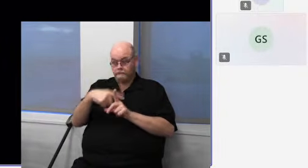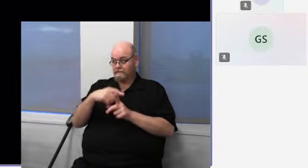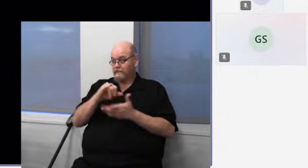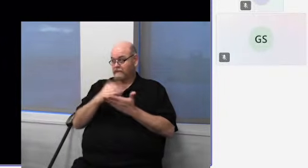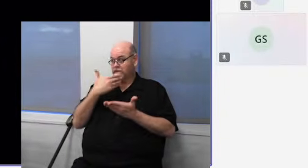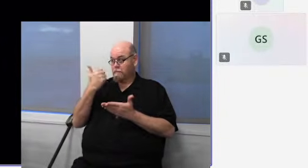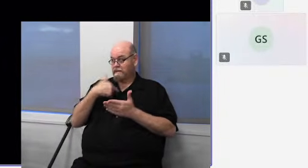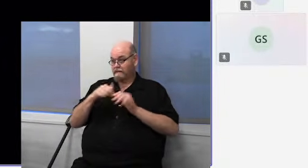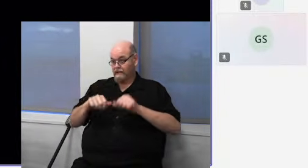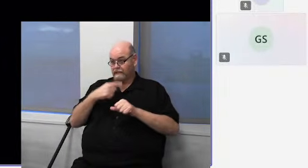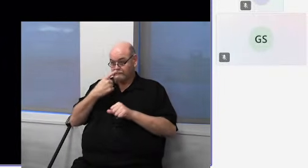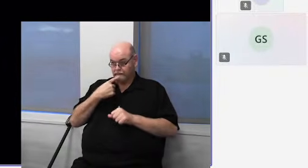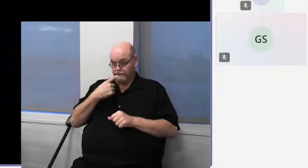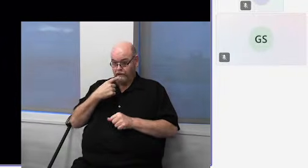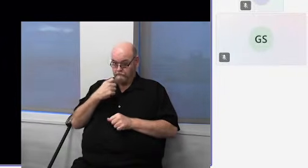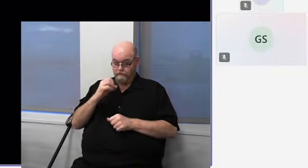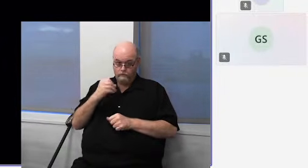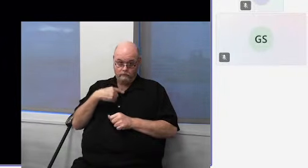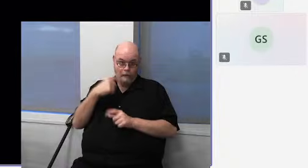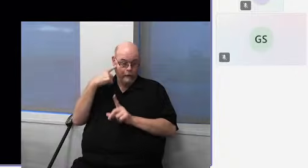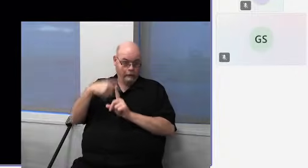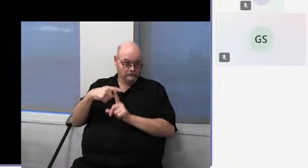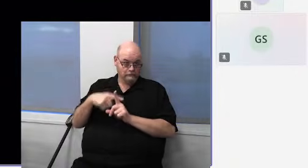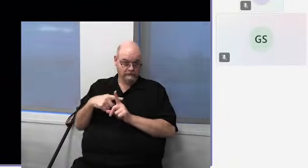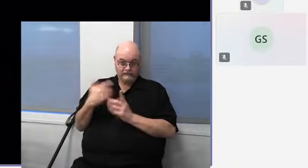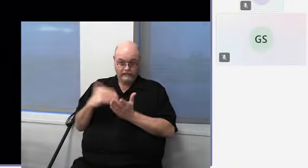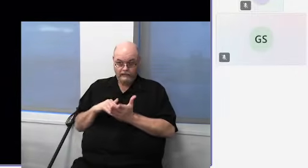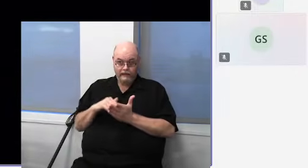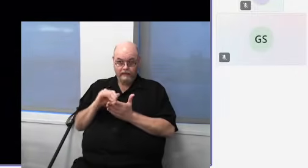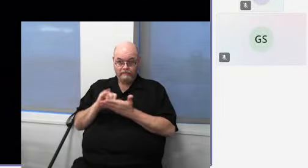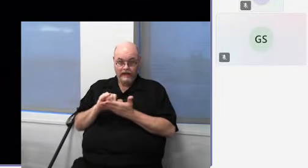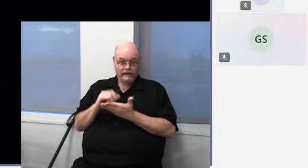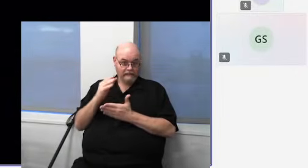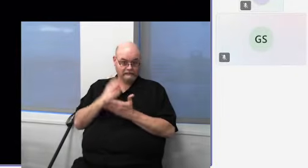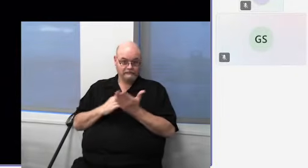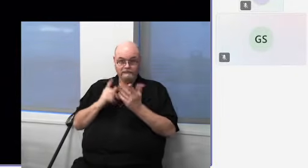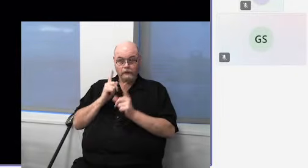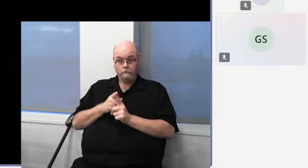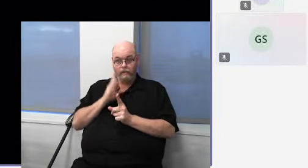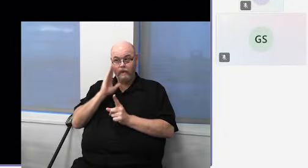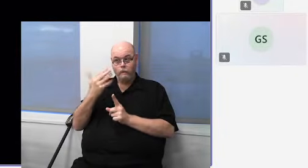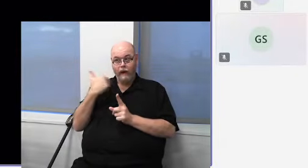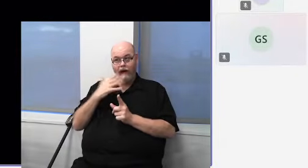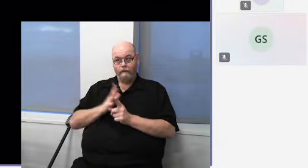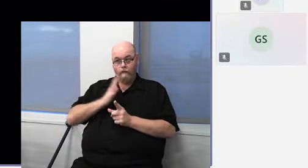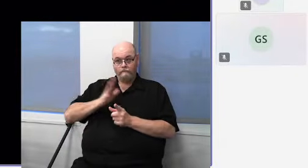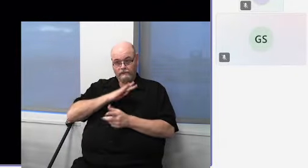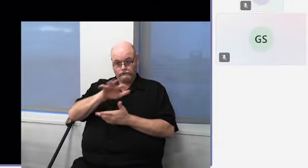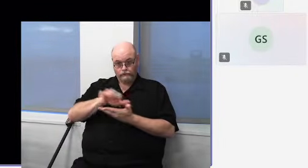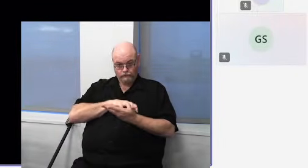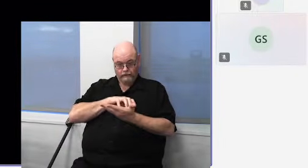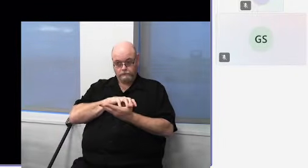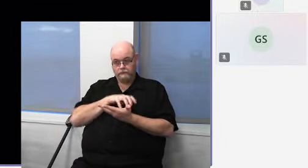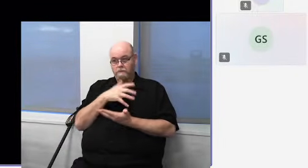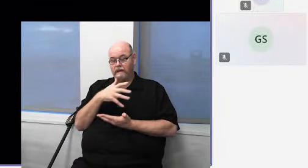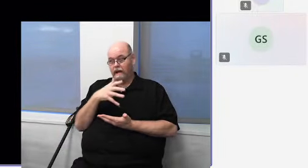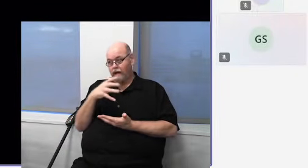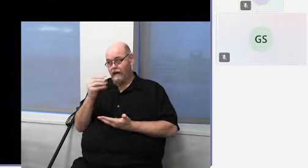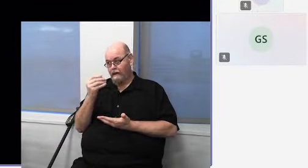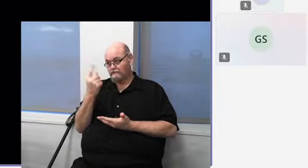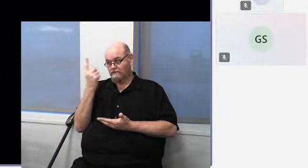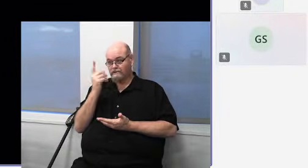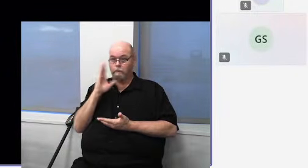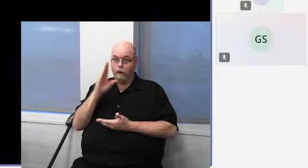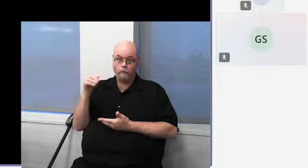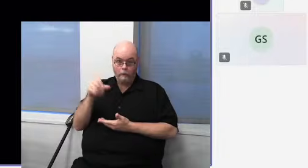optimistic. That's the best I can tell you, is that I am optimistic from what I hear third hand that at some point there will be official transcript